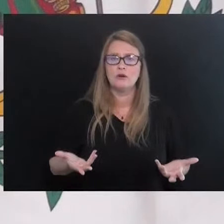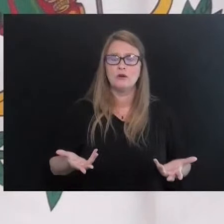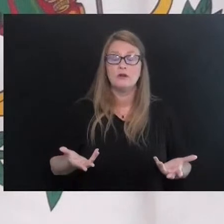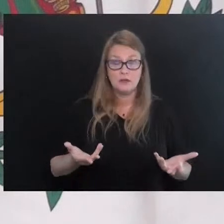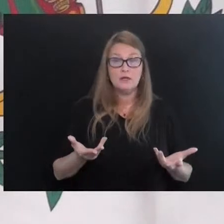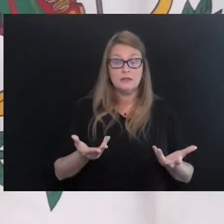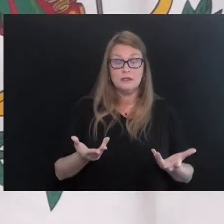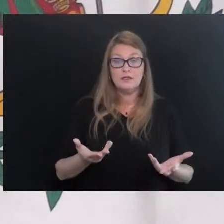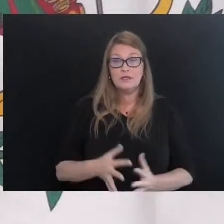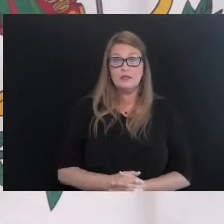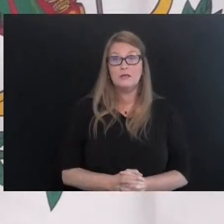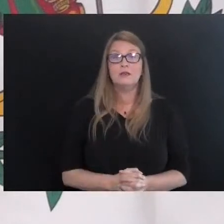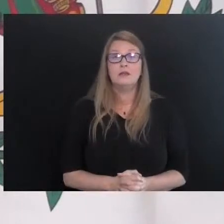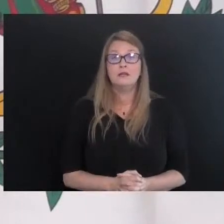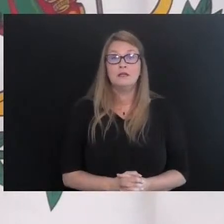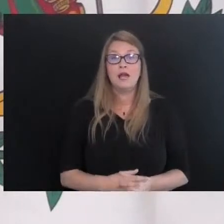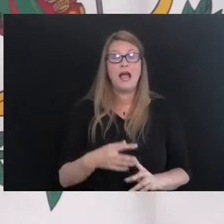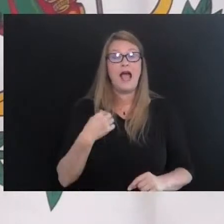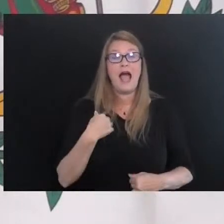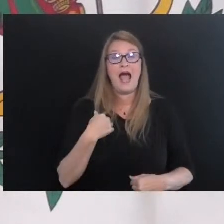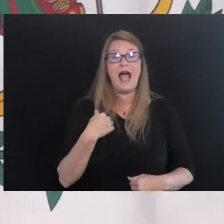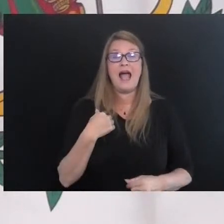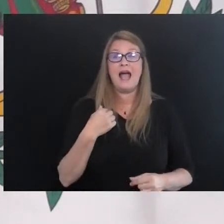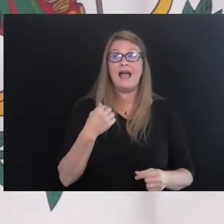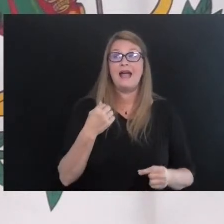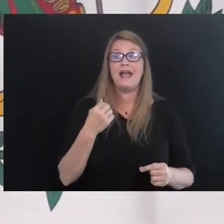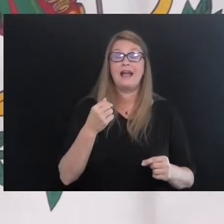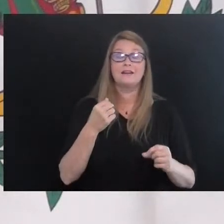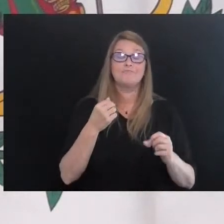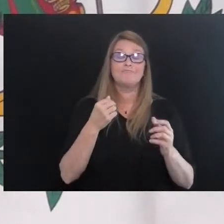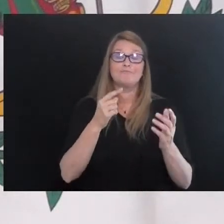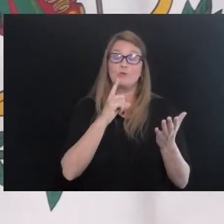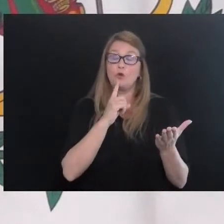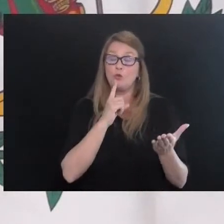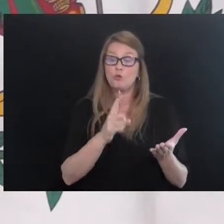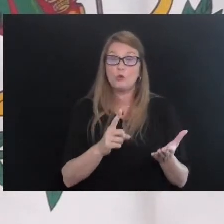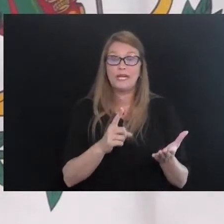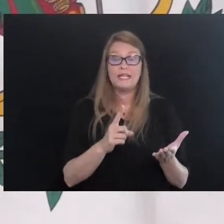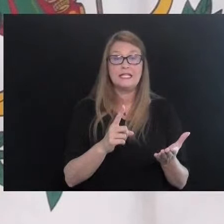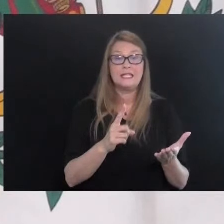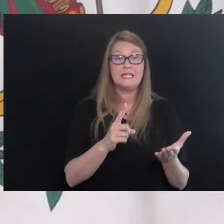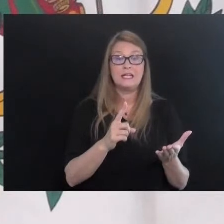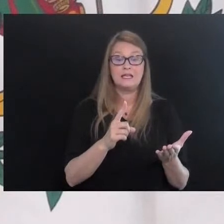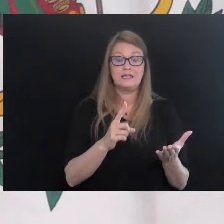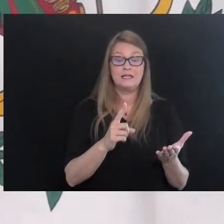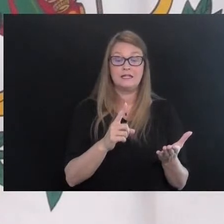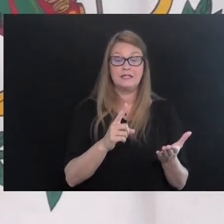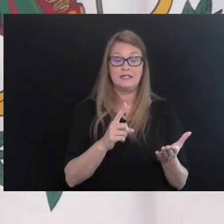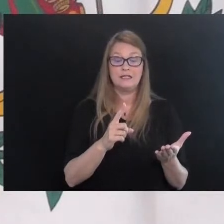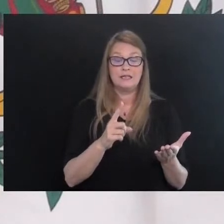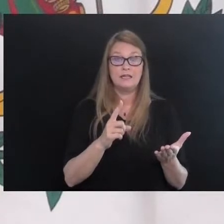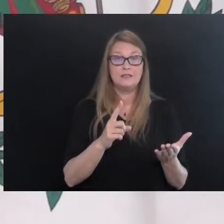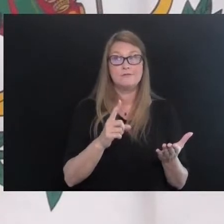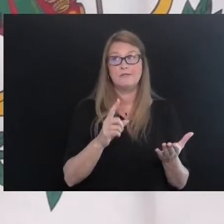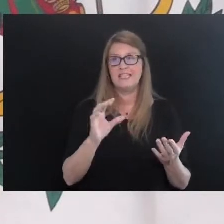question whatsoever, I can honestly say almost zero